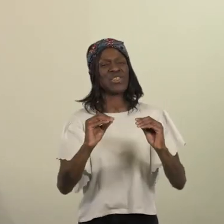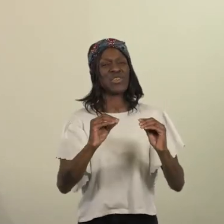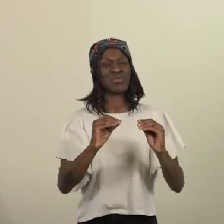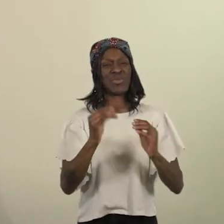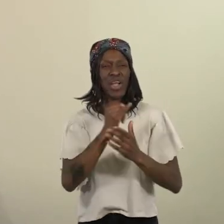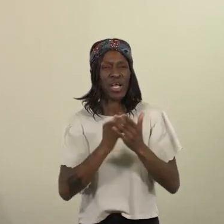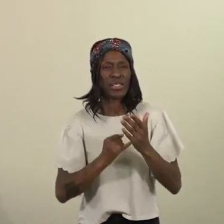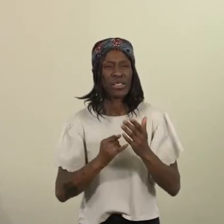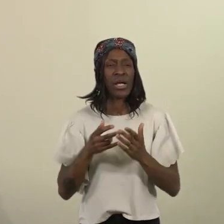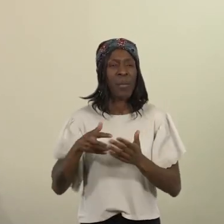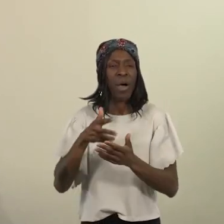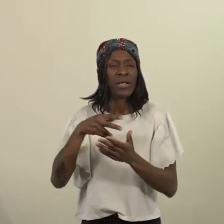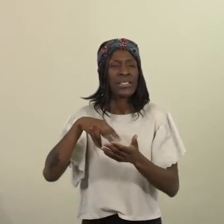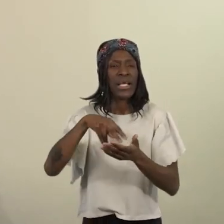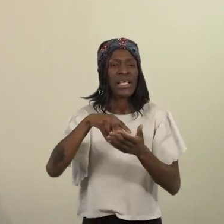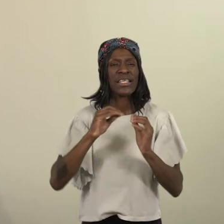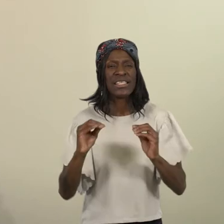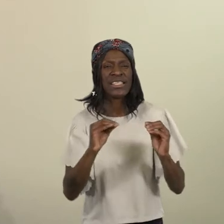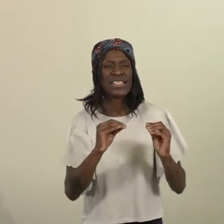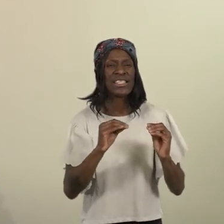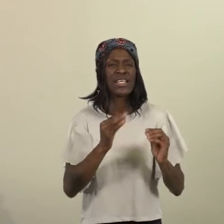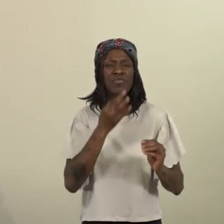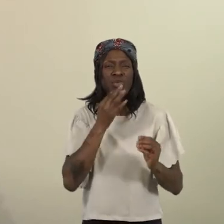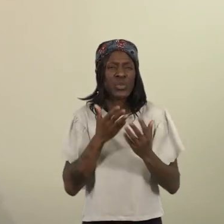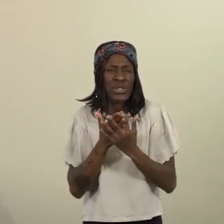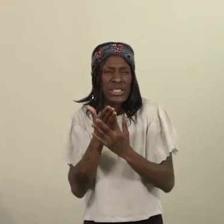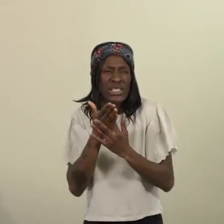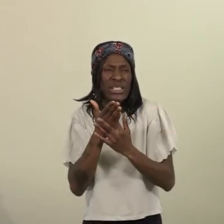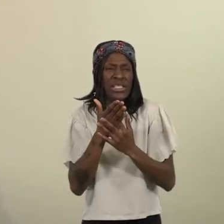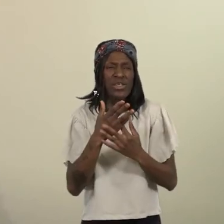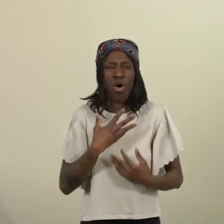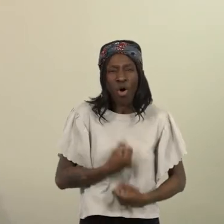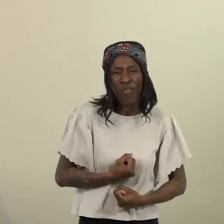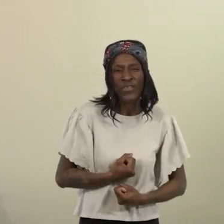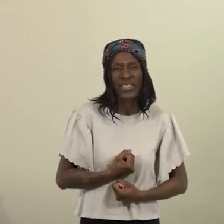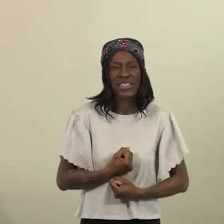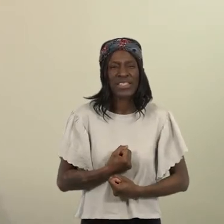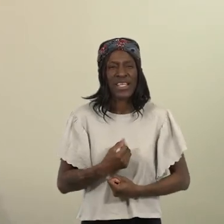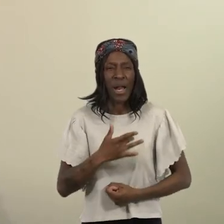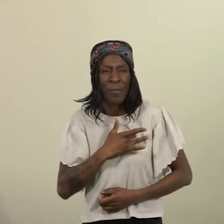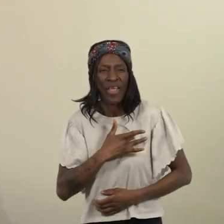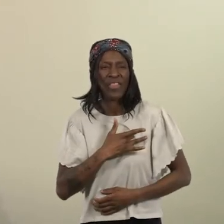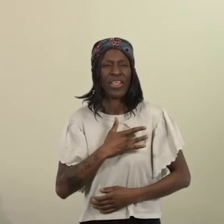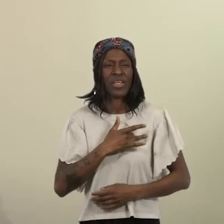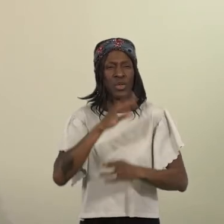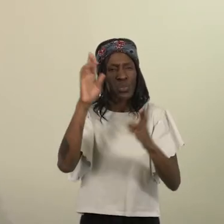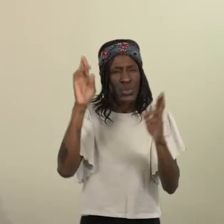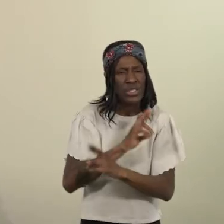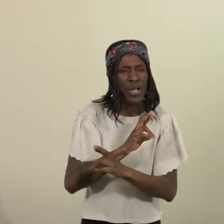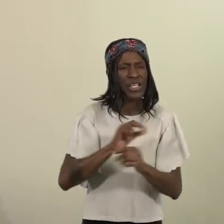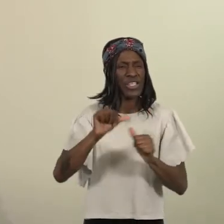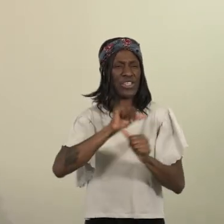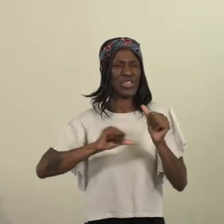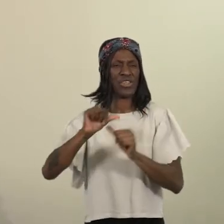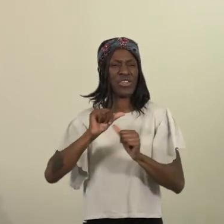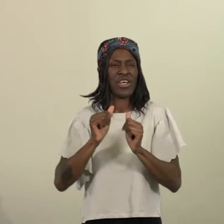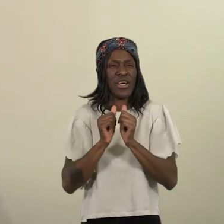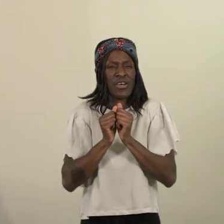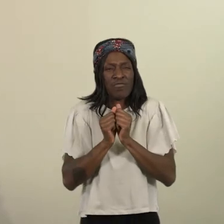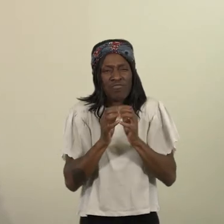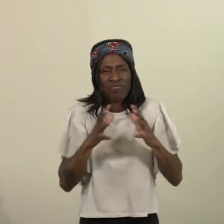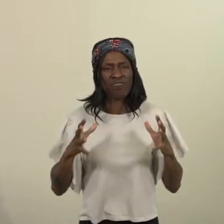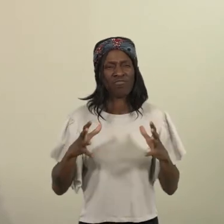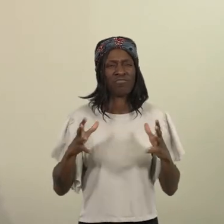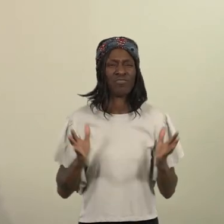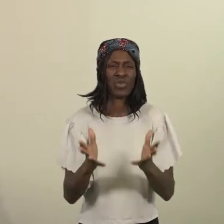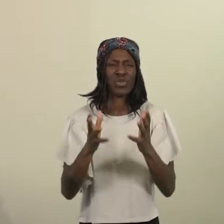me as a teaching artist. Propeller Dance teaches resilience, self-confidence, empathy, and respect for one another,